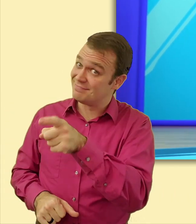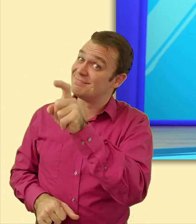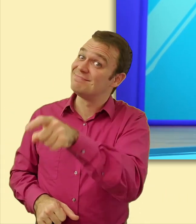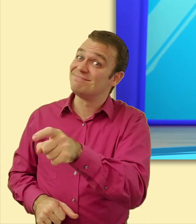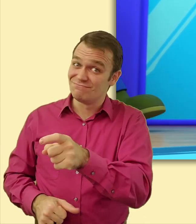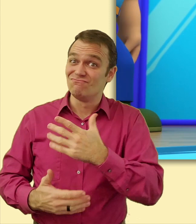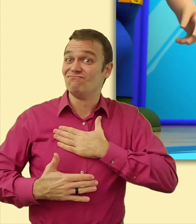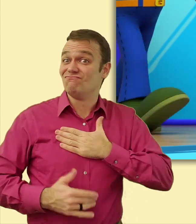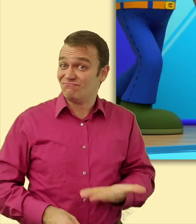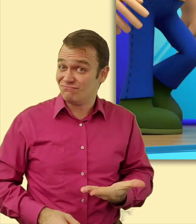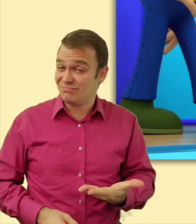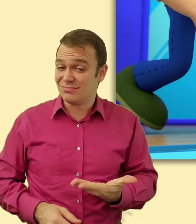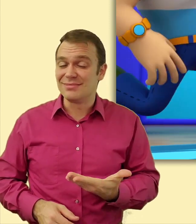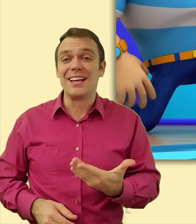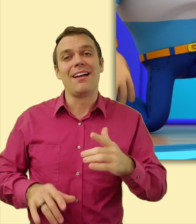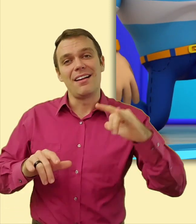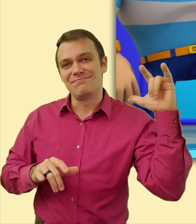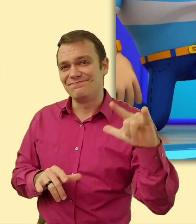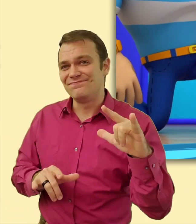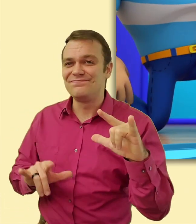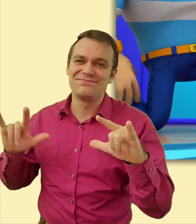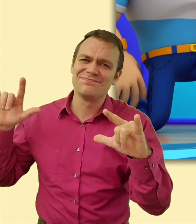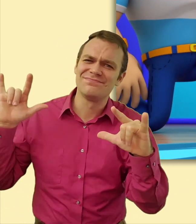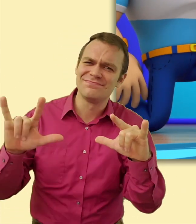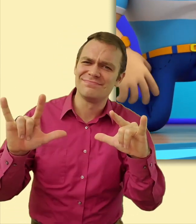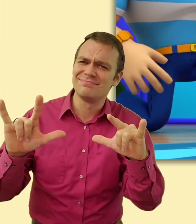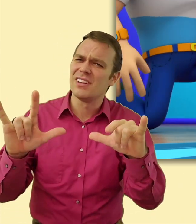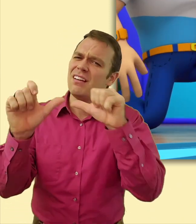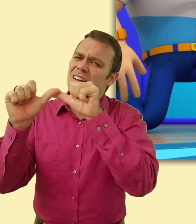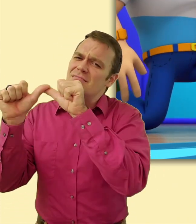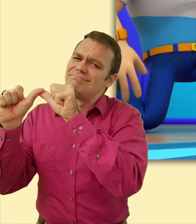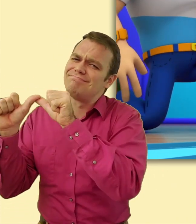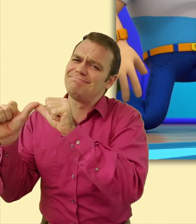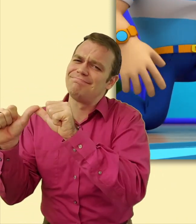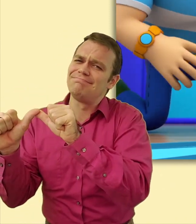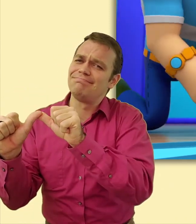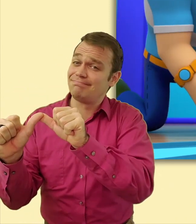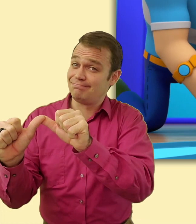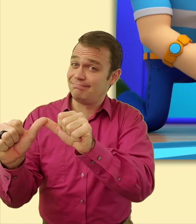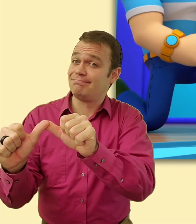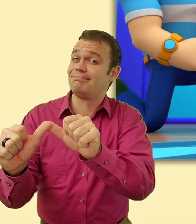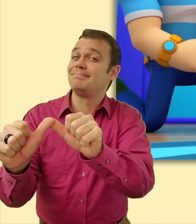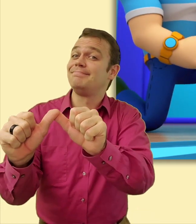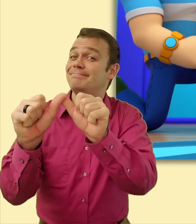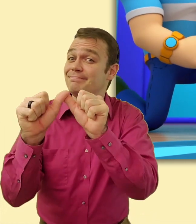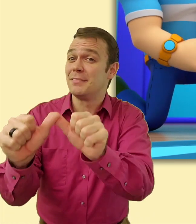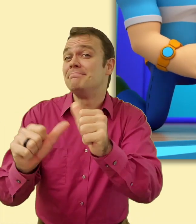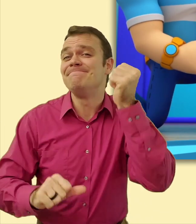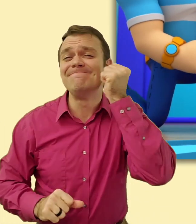as well confess. I love you, this always will be